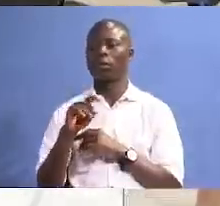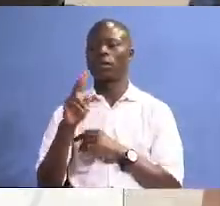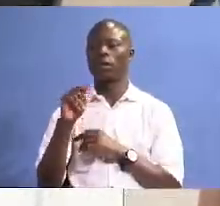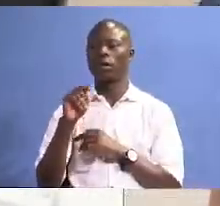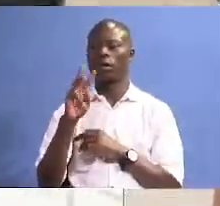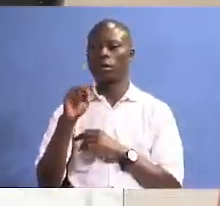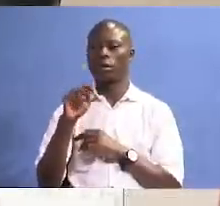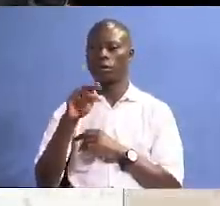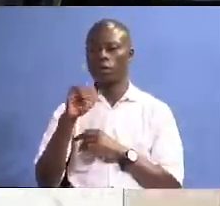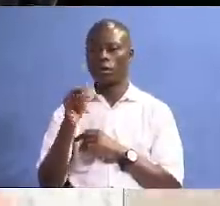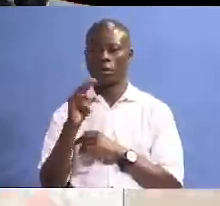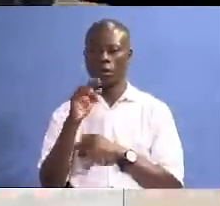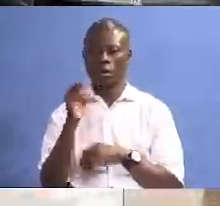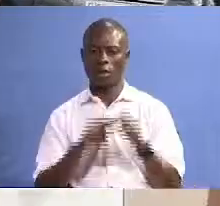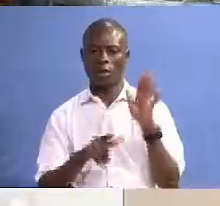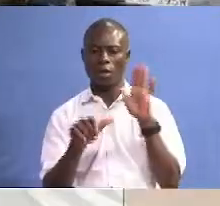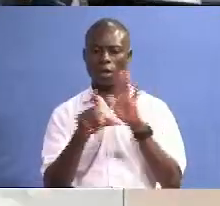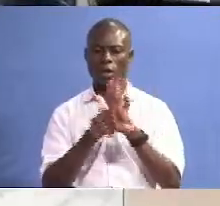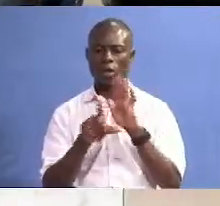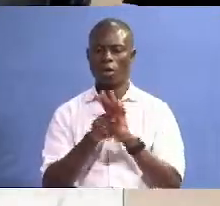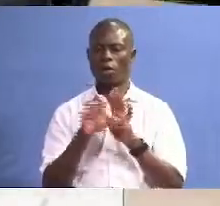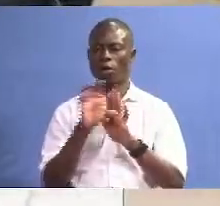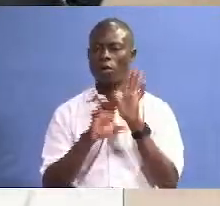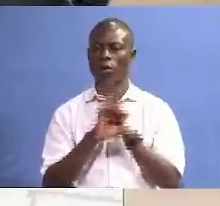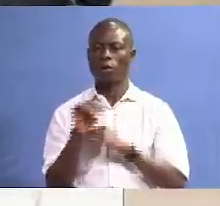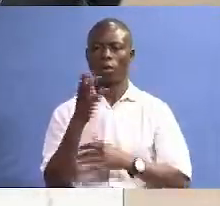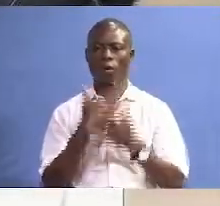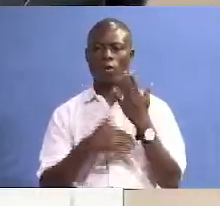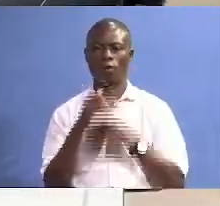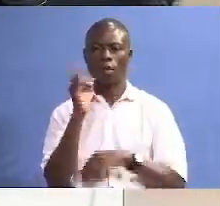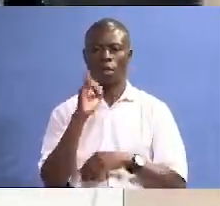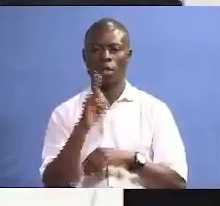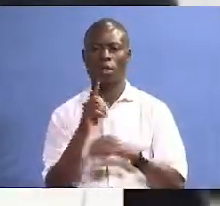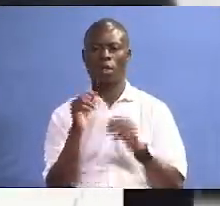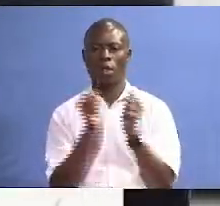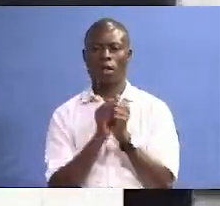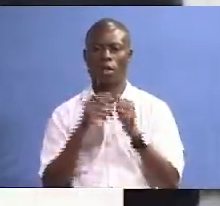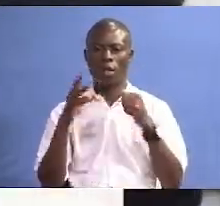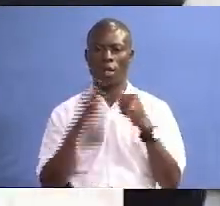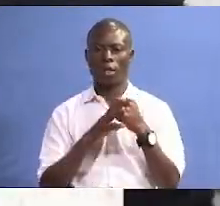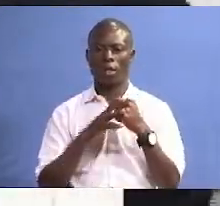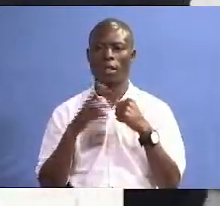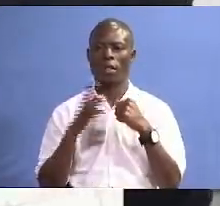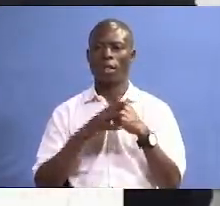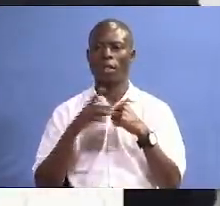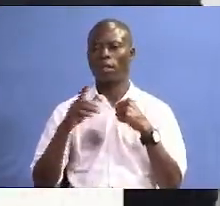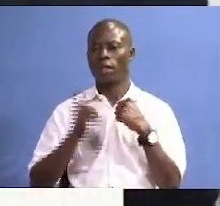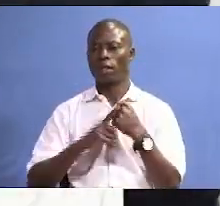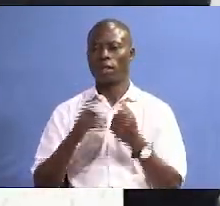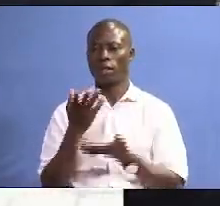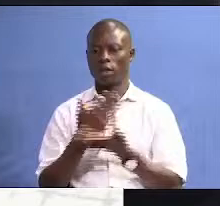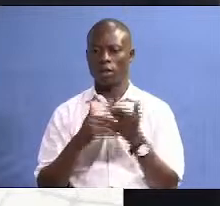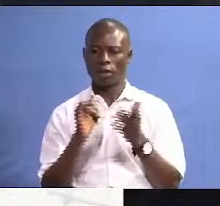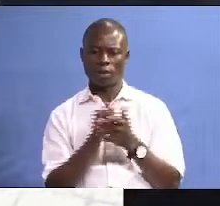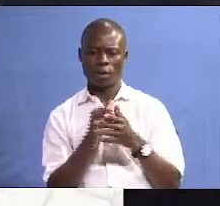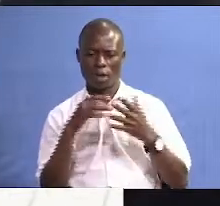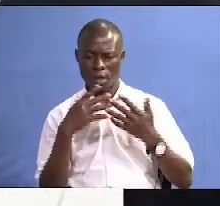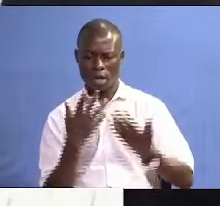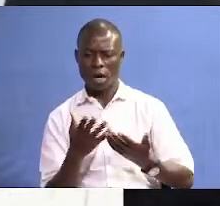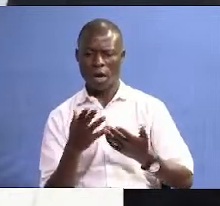a Bachelor of Law LLB from University of Nairobi in 1996, gained an admission to the bar